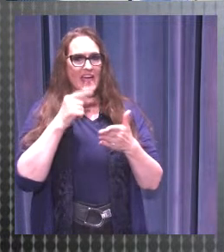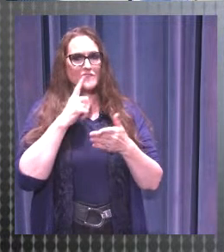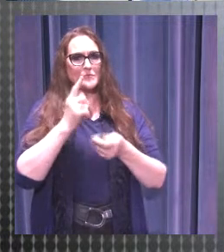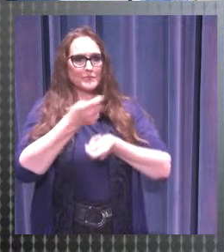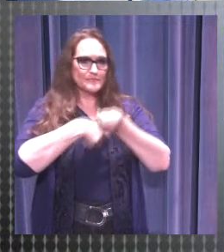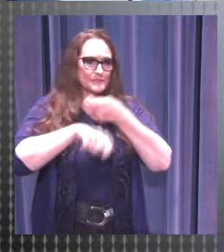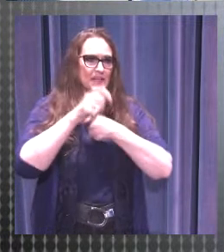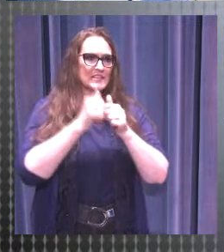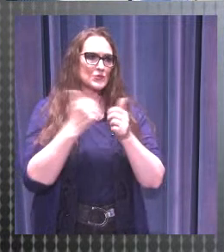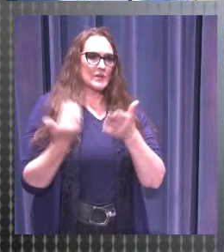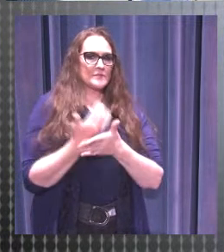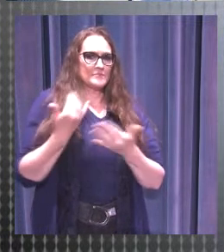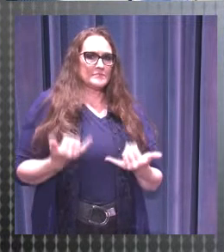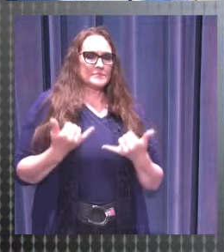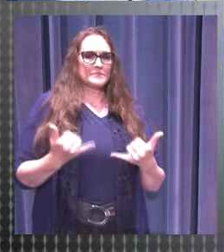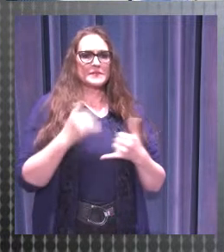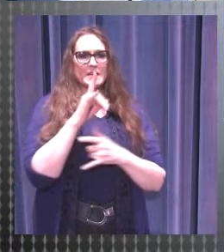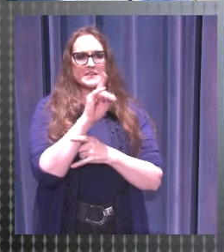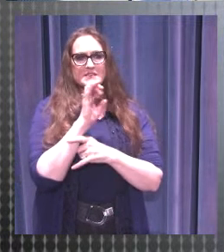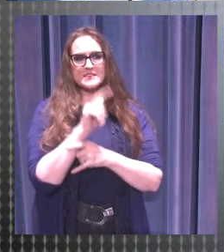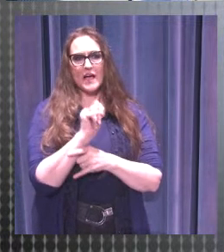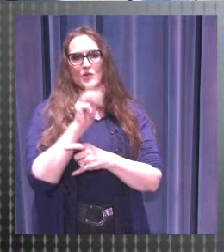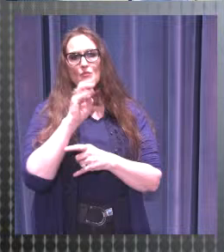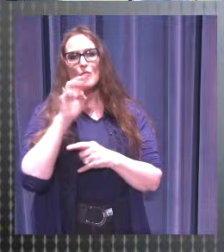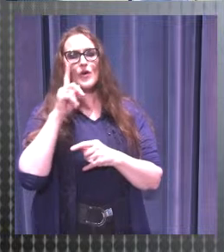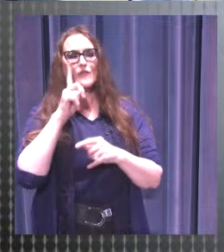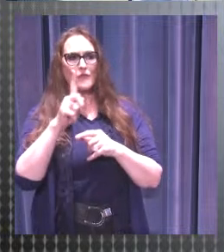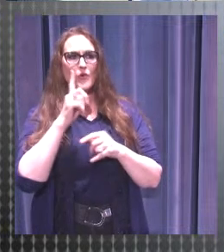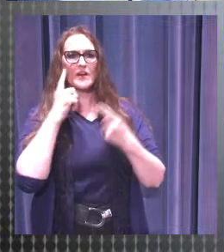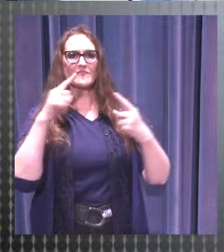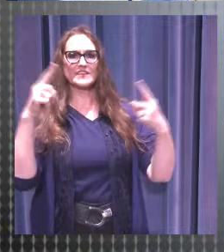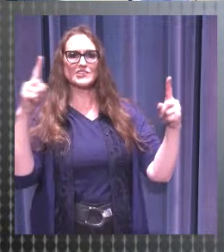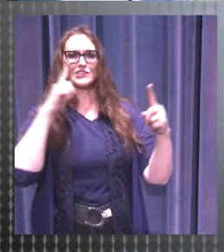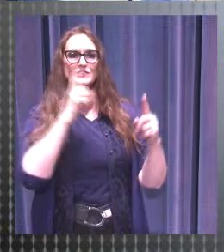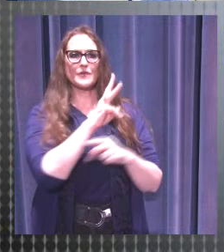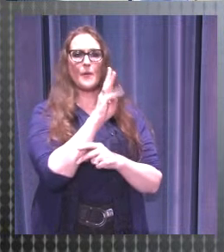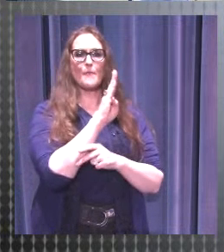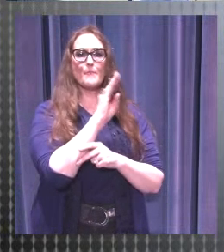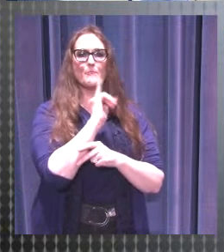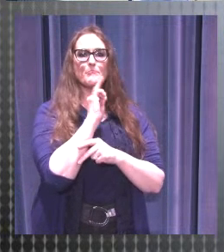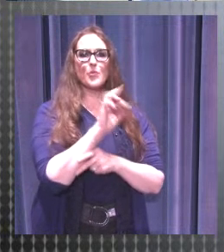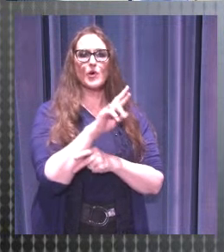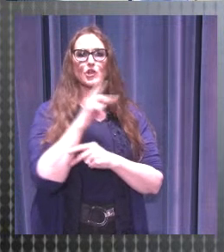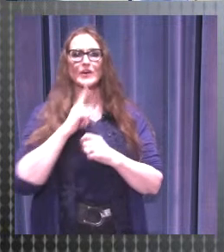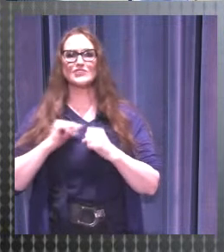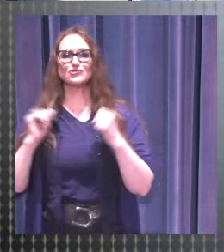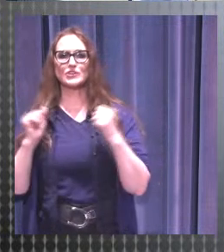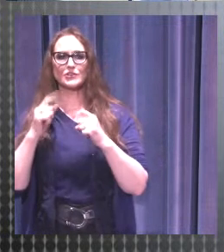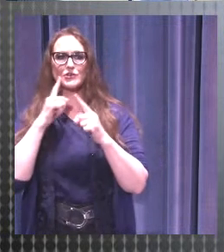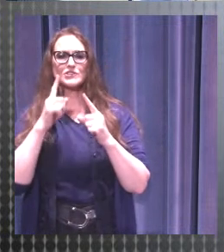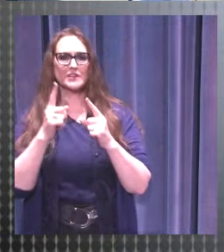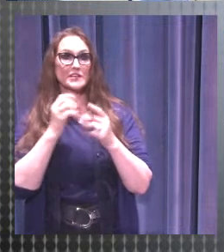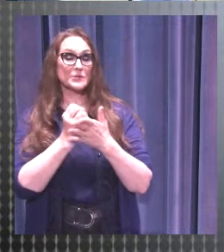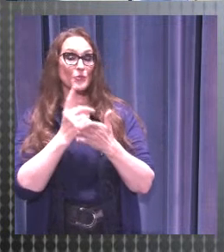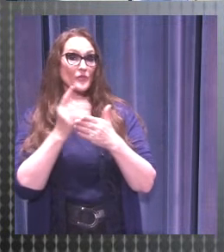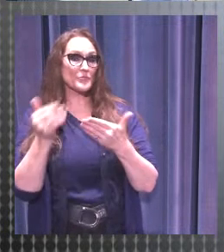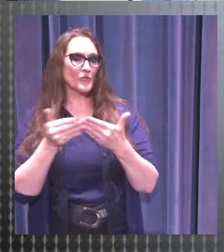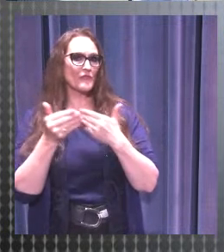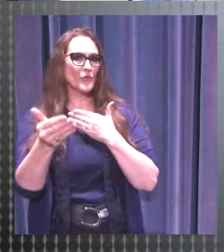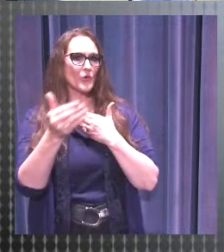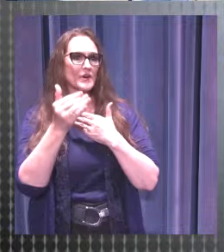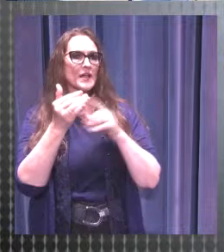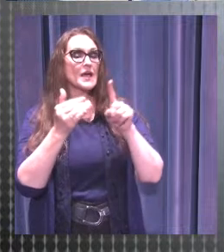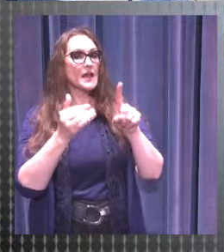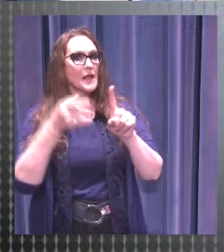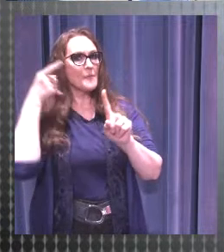to ensure efficiency of the new boilers and chillers which were approved to move forward with. A highlight point that we do need to